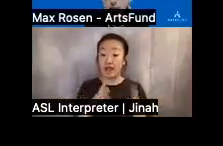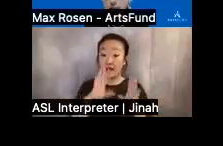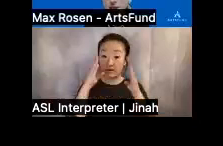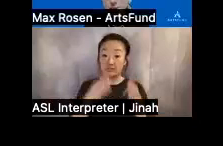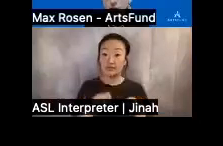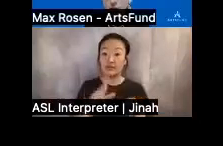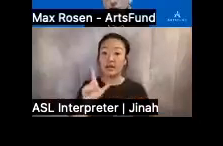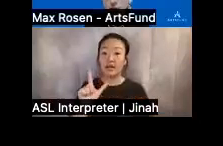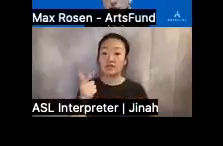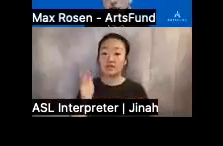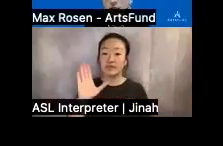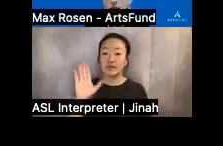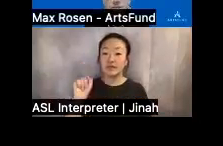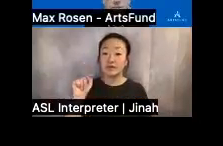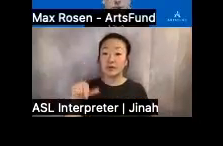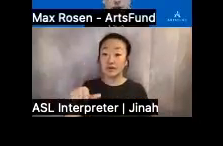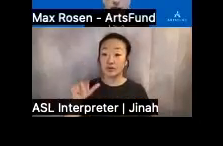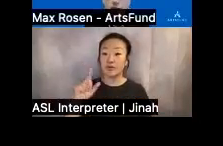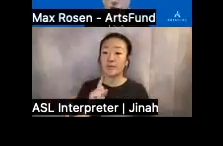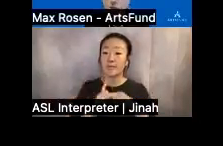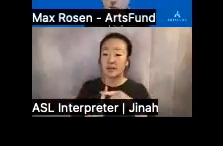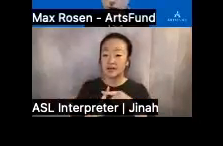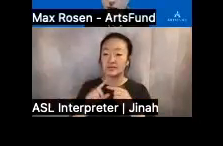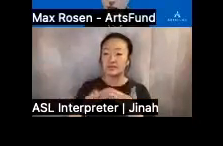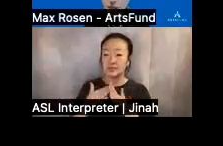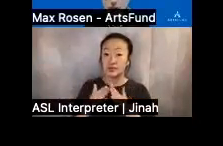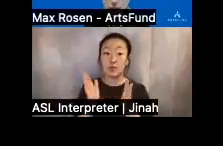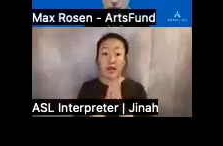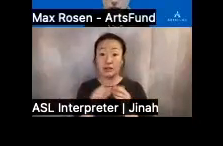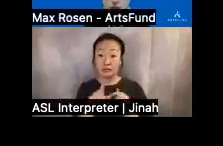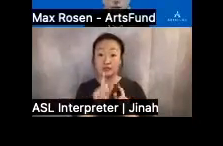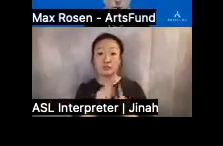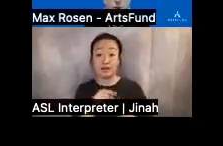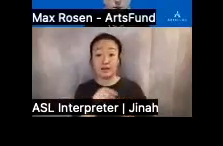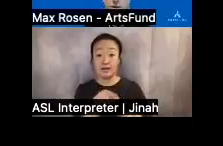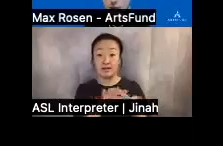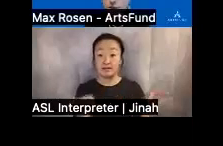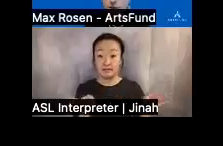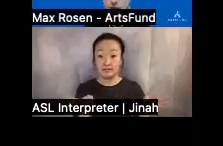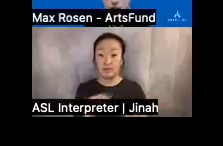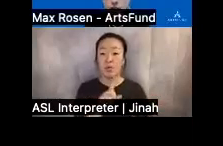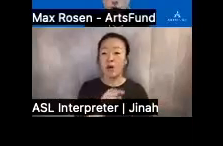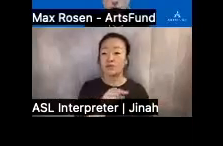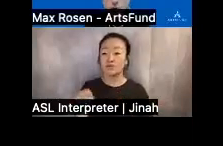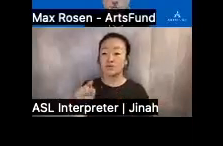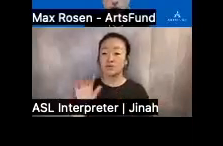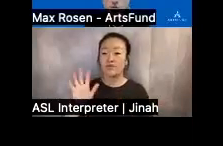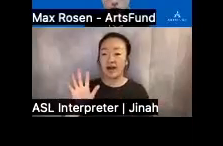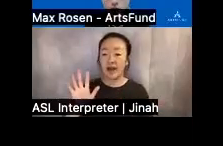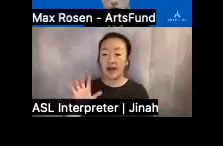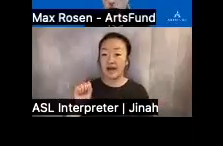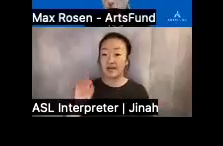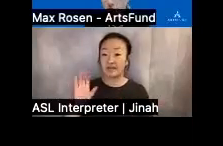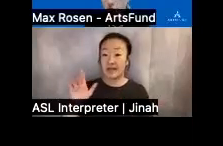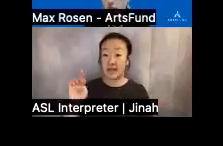LGBTQ+ communities. We ask you to respond to the statement on a 1 to 5 scale, 1 being